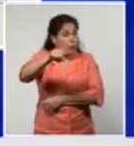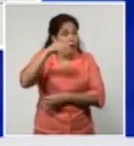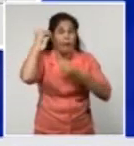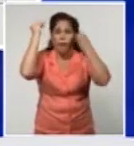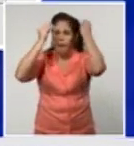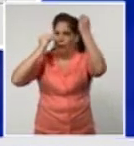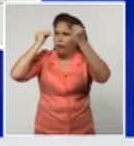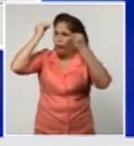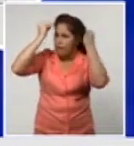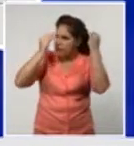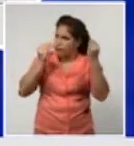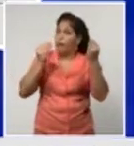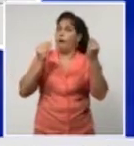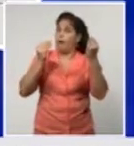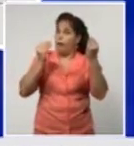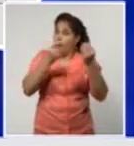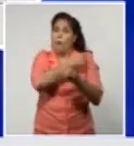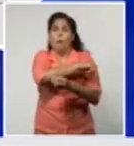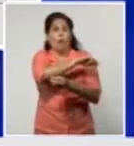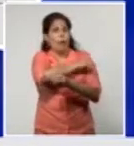to call upon